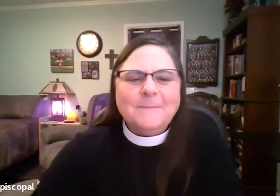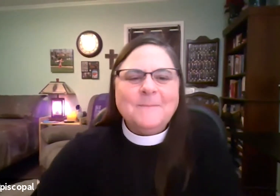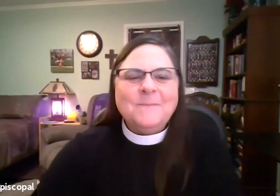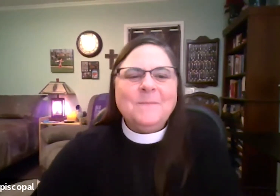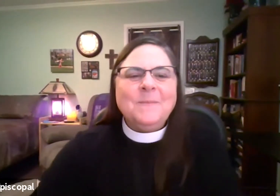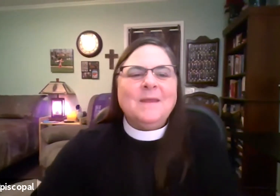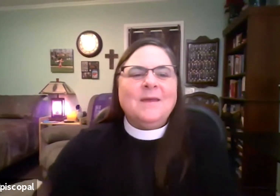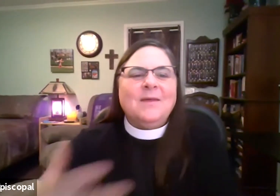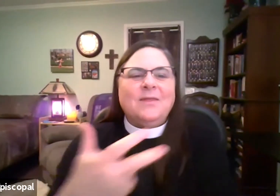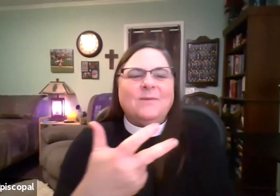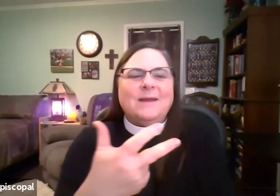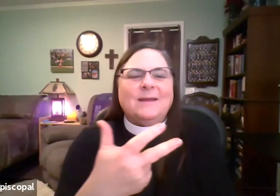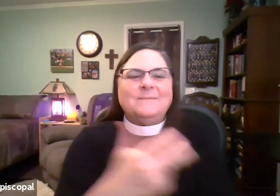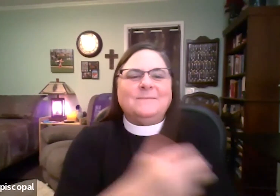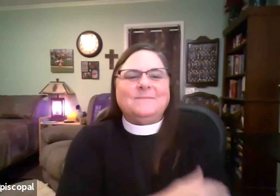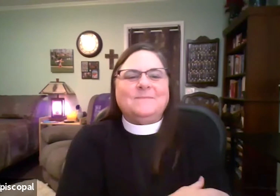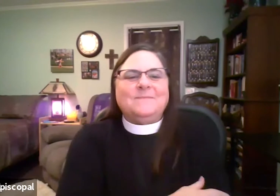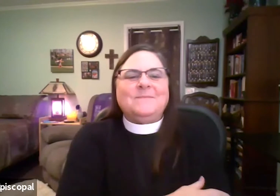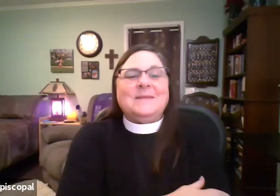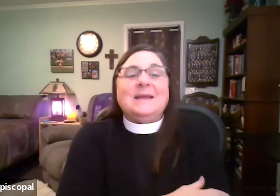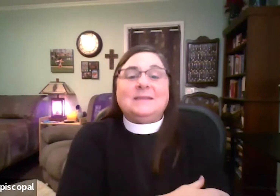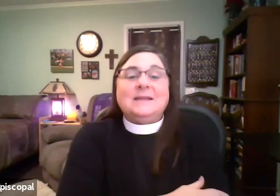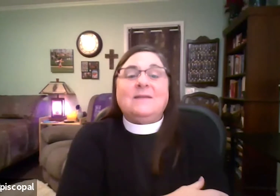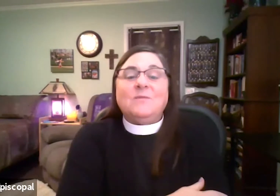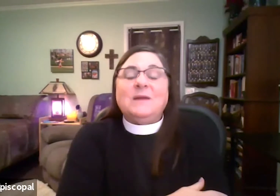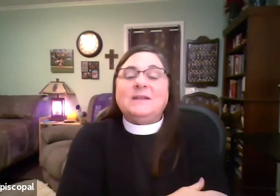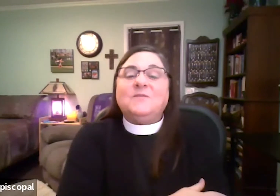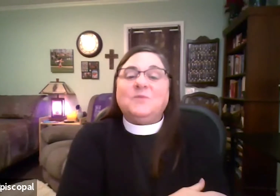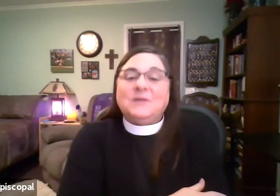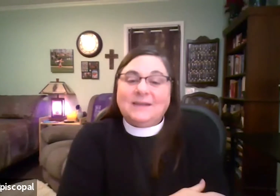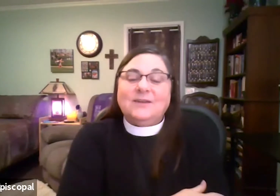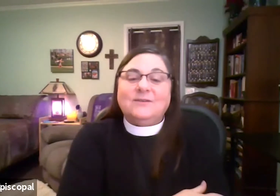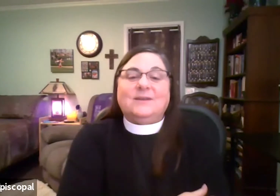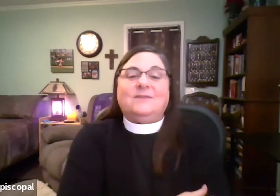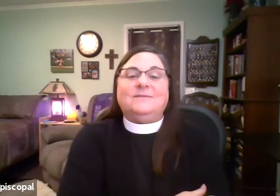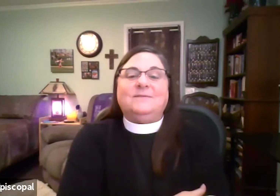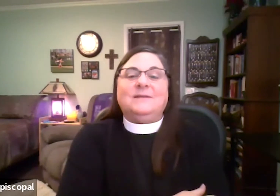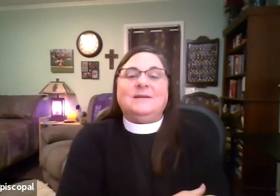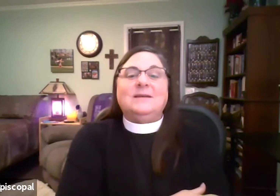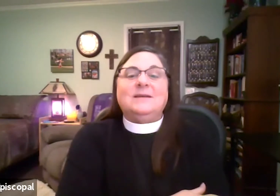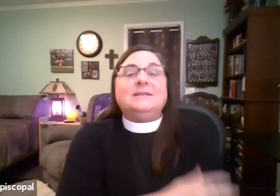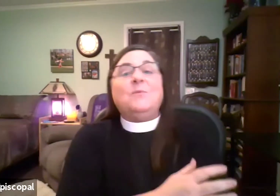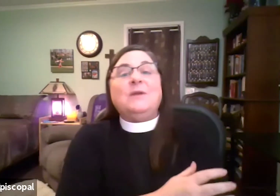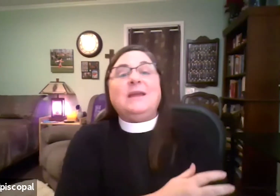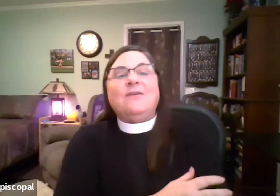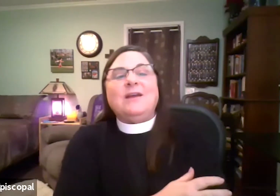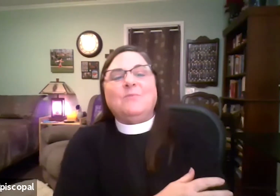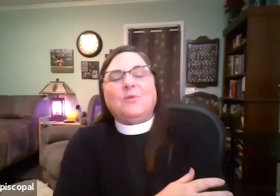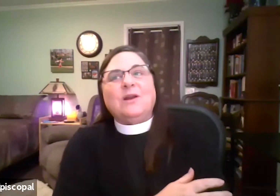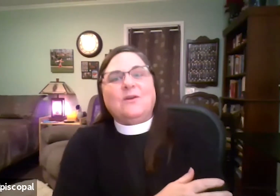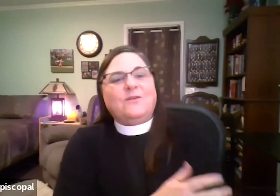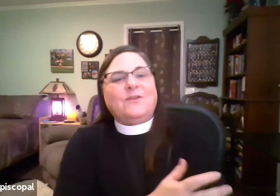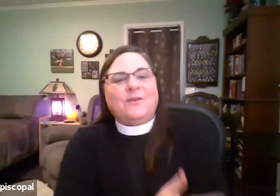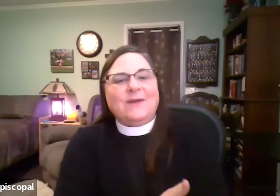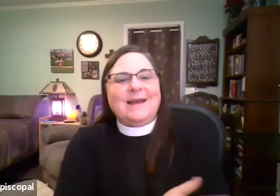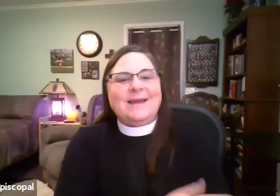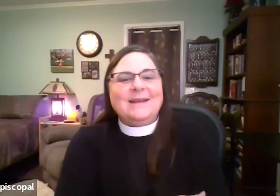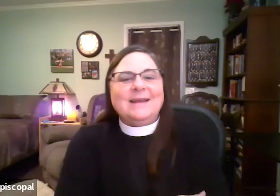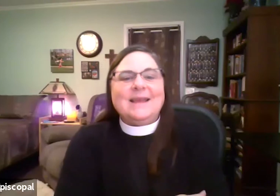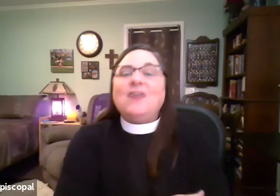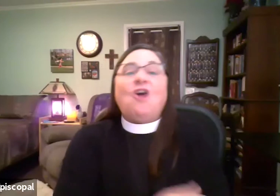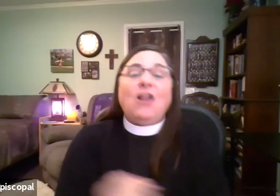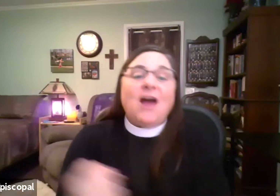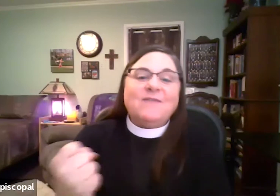bad. Three, it's a clever means of protecting yourself. Someone carrying burning coals on their